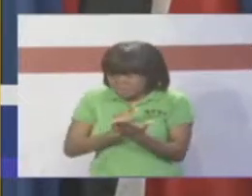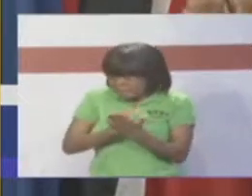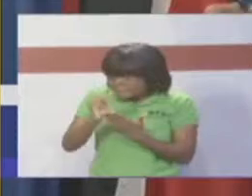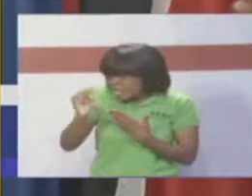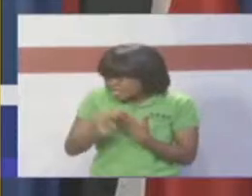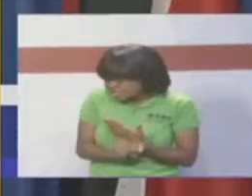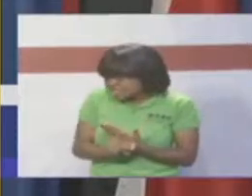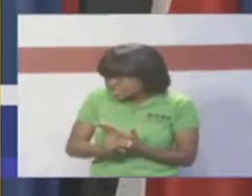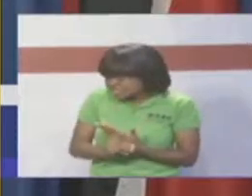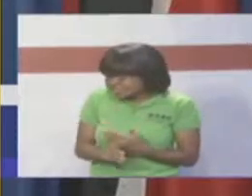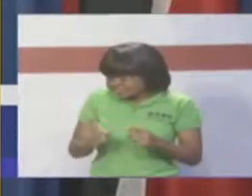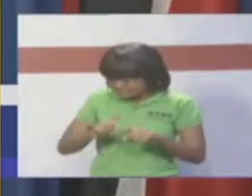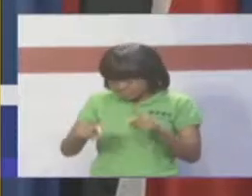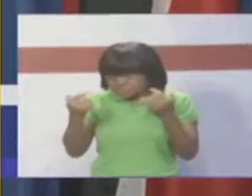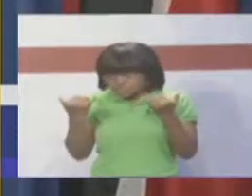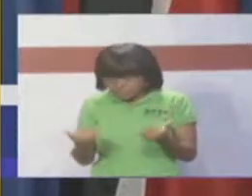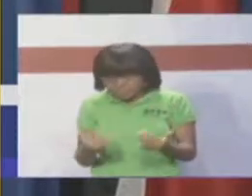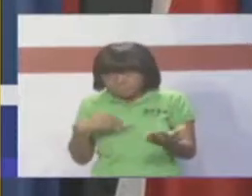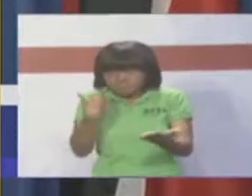in England,